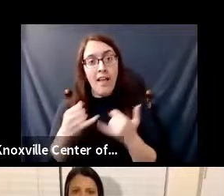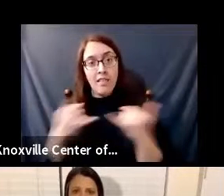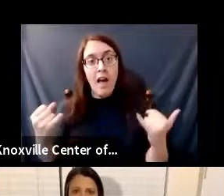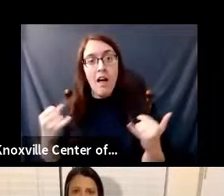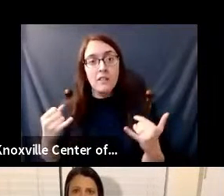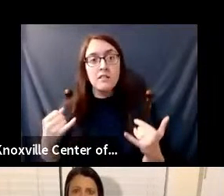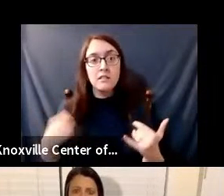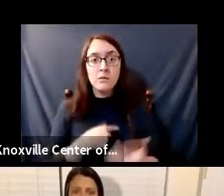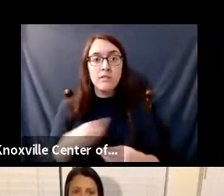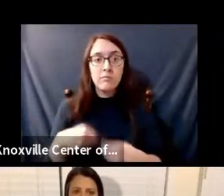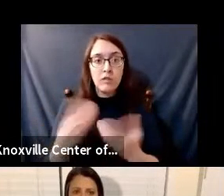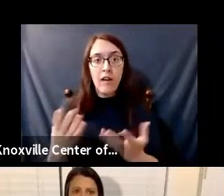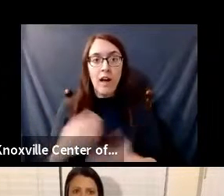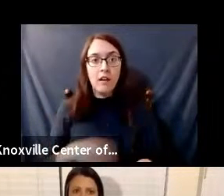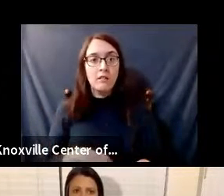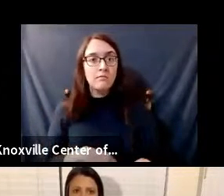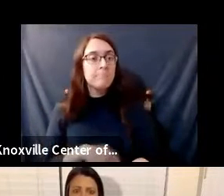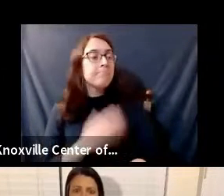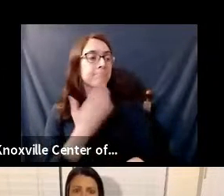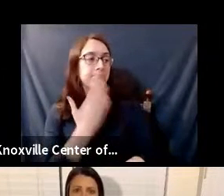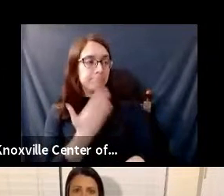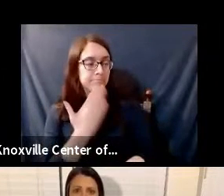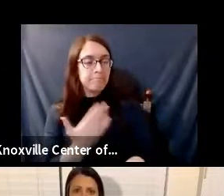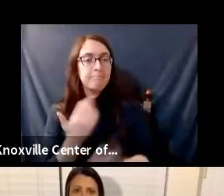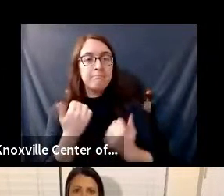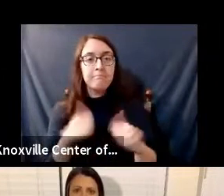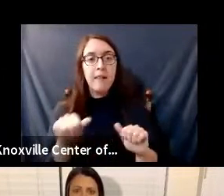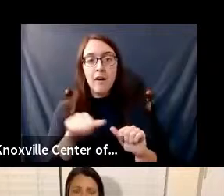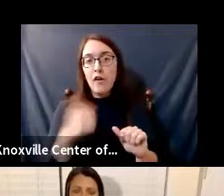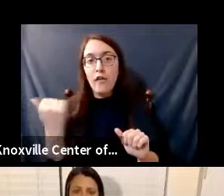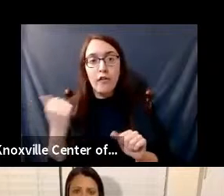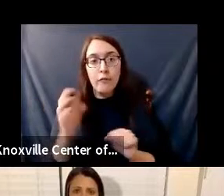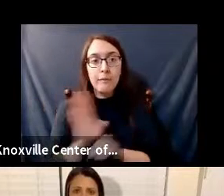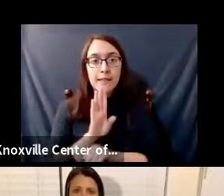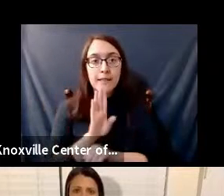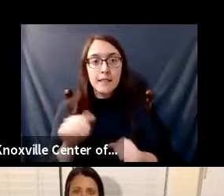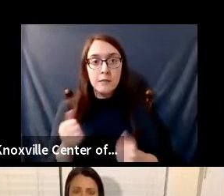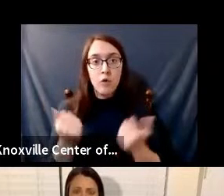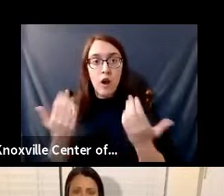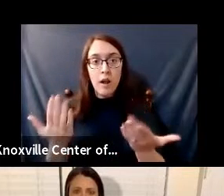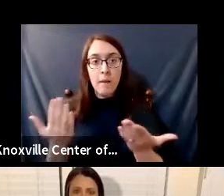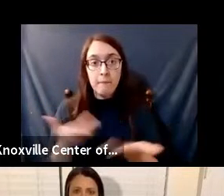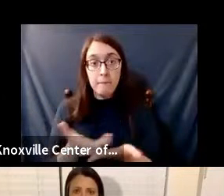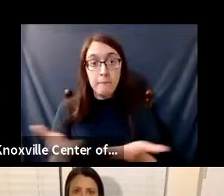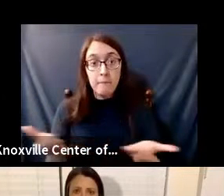Thank you, Mayor Jacobs. Any other business to be brought up?